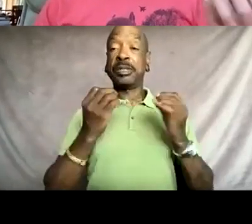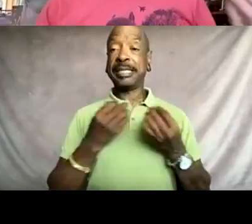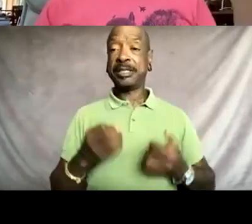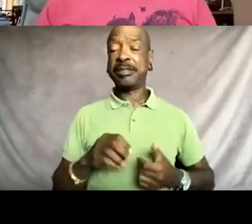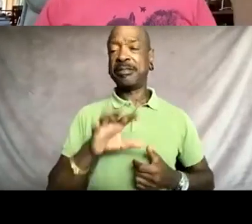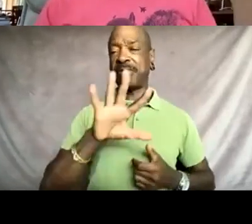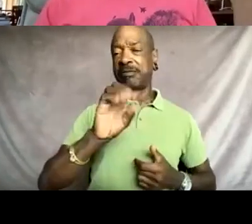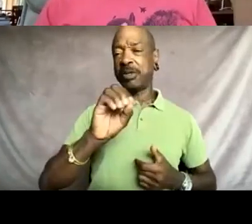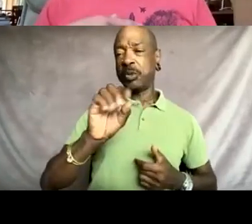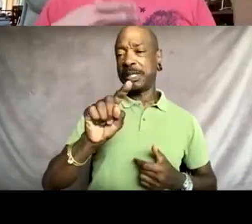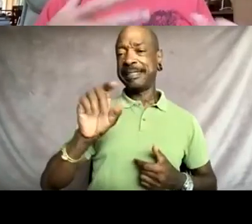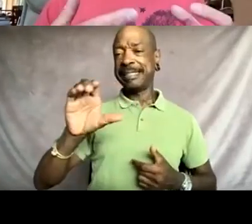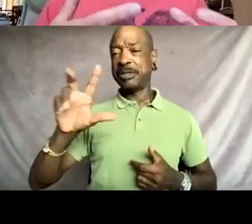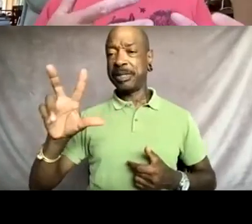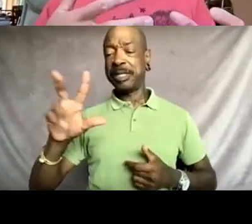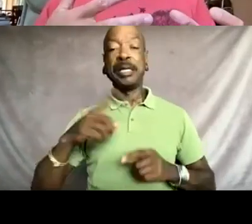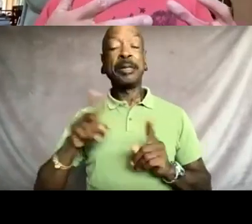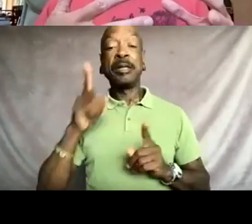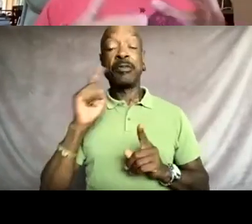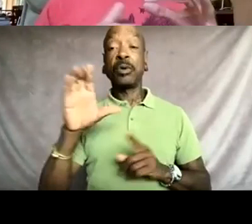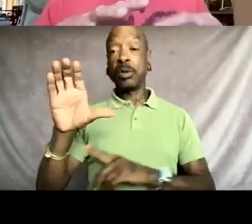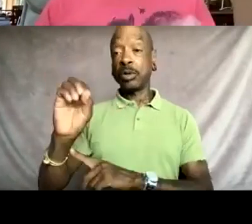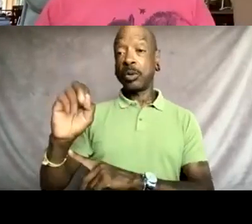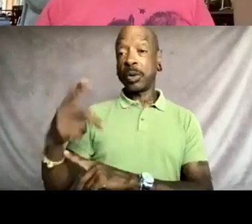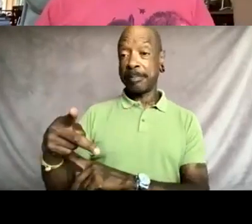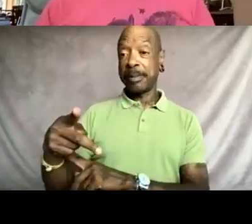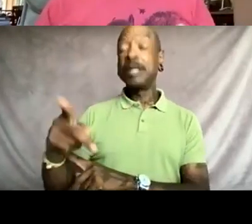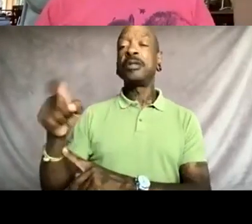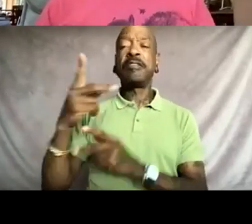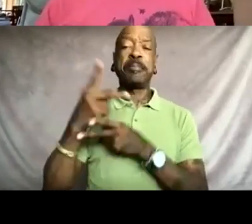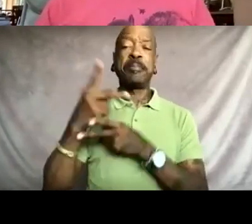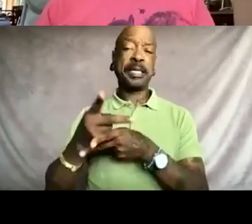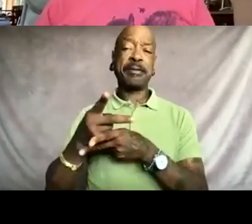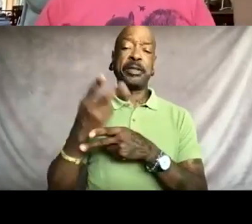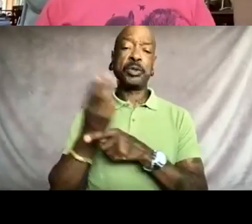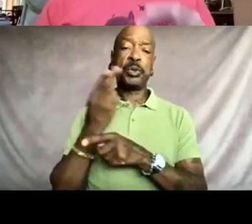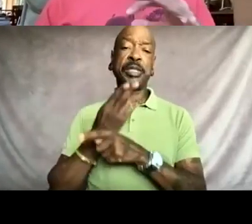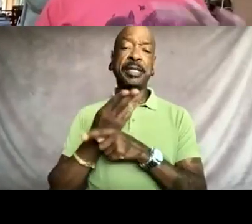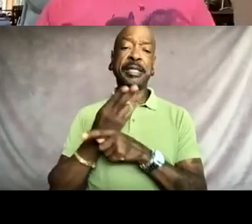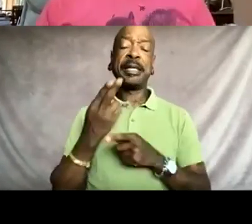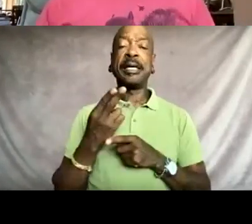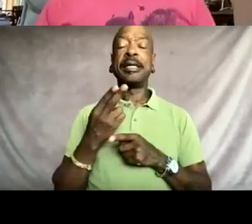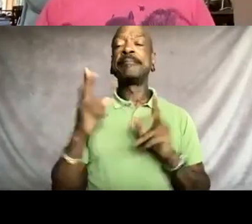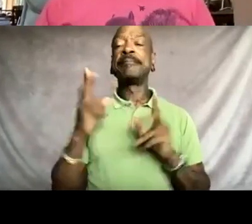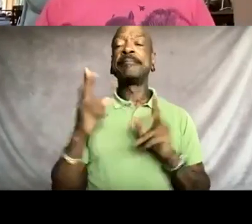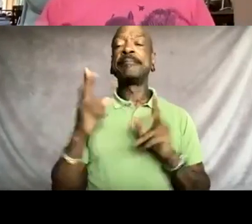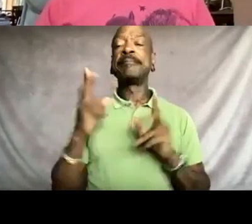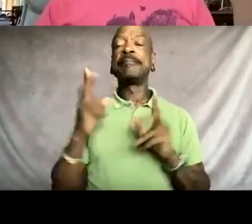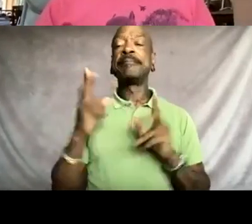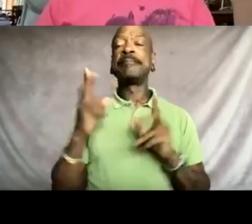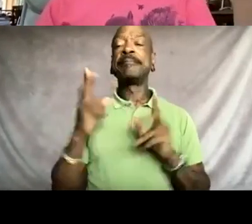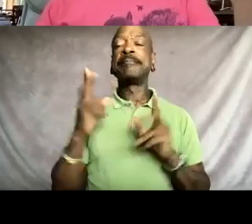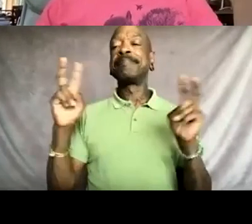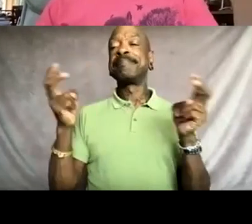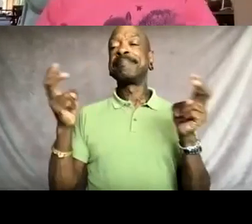that are for-profit entities or even cooperatives, you got to be careful about using unpaid labor. There's ways to do it that we're not going to